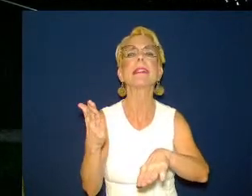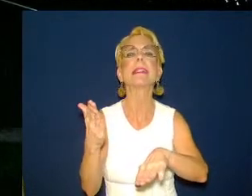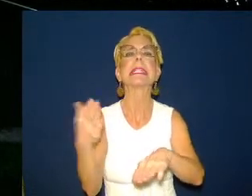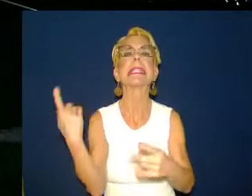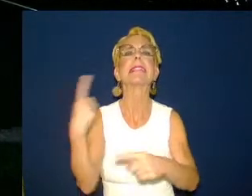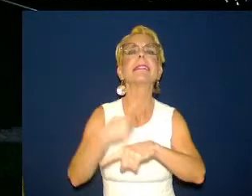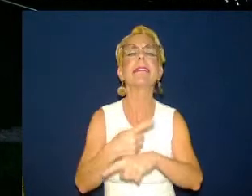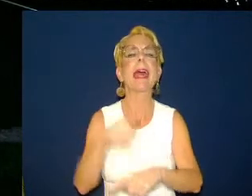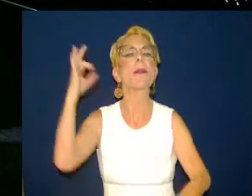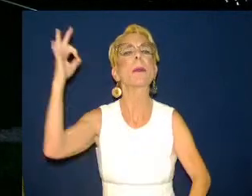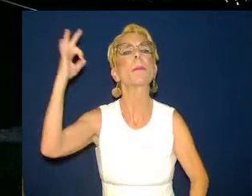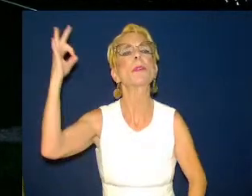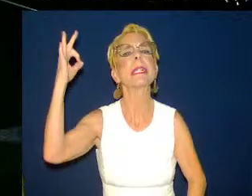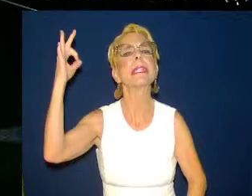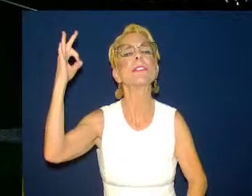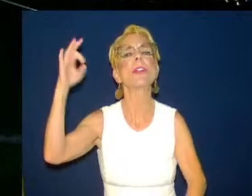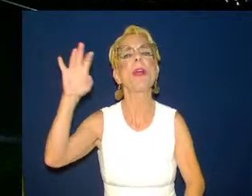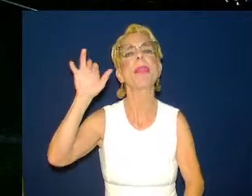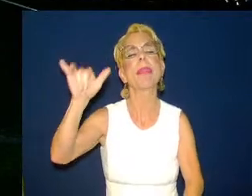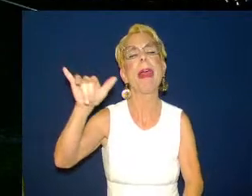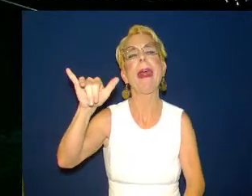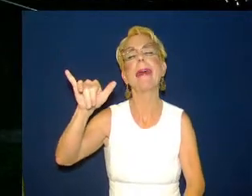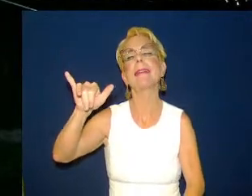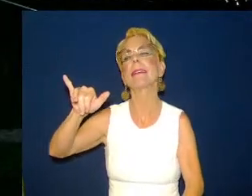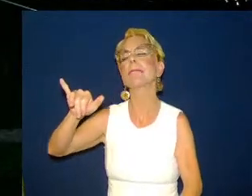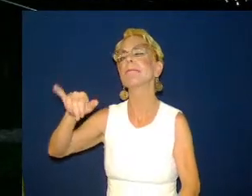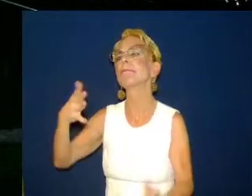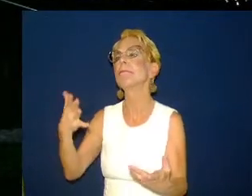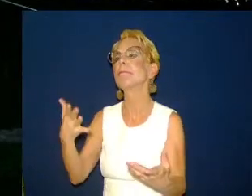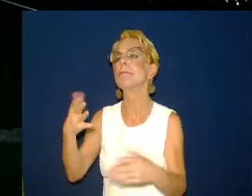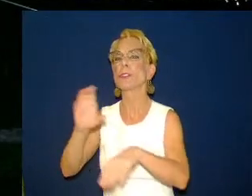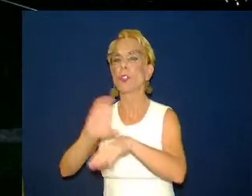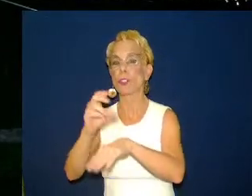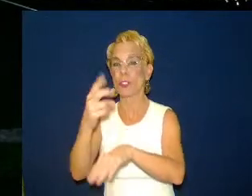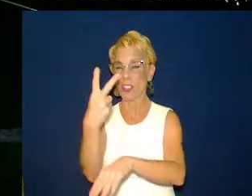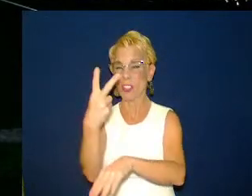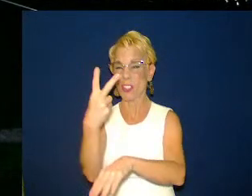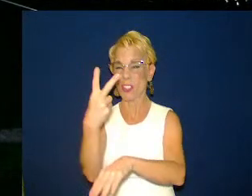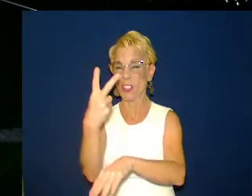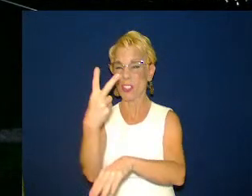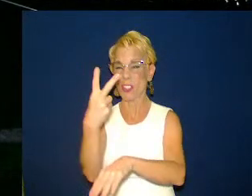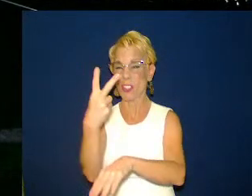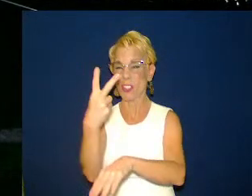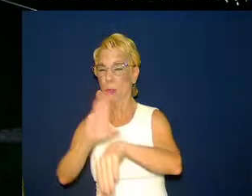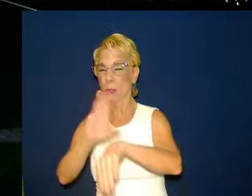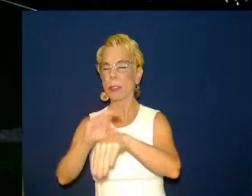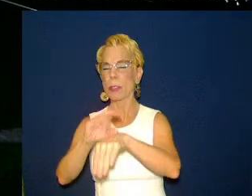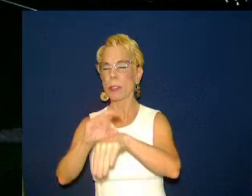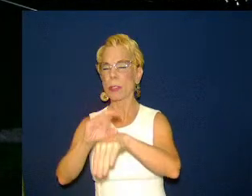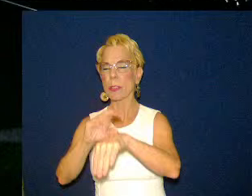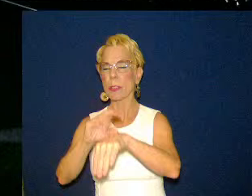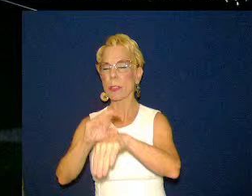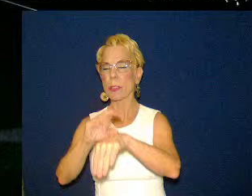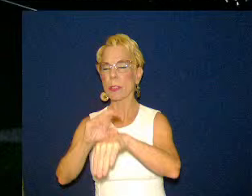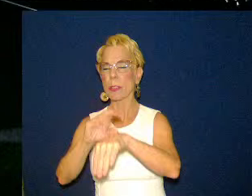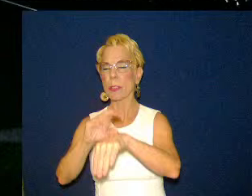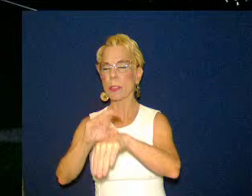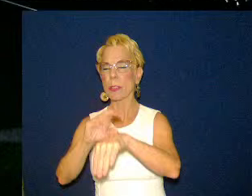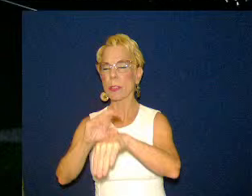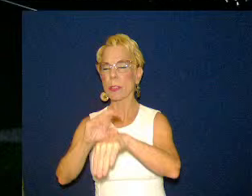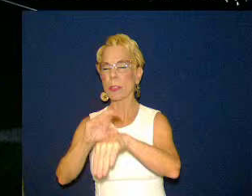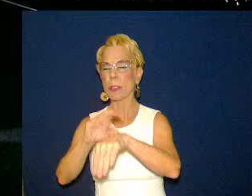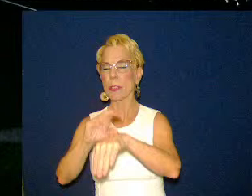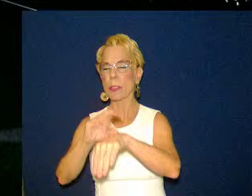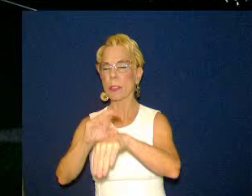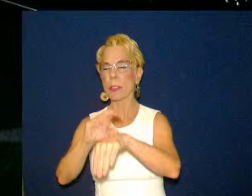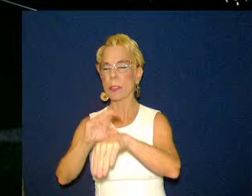set them apart? What set the Philadelphia church apart? What was it about their church or the believers